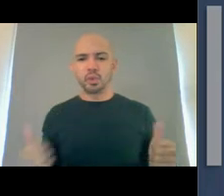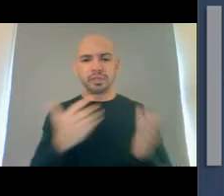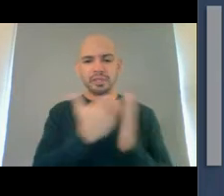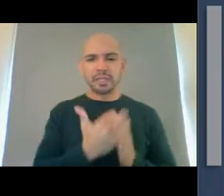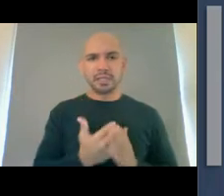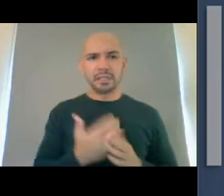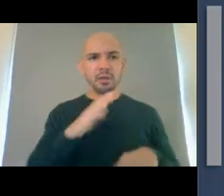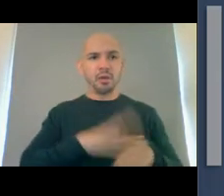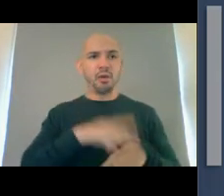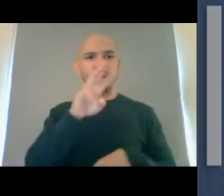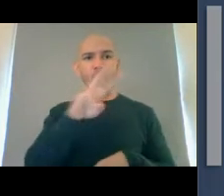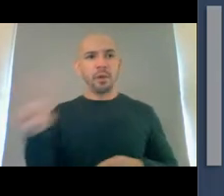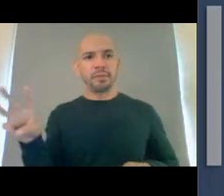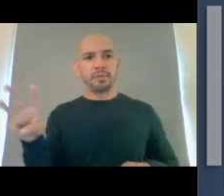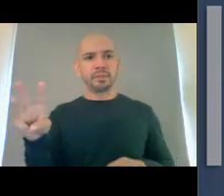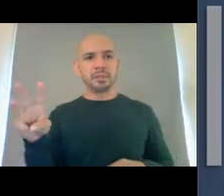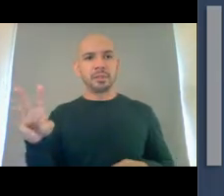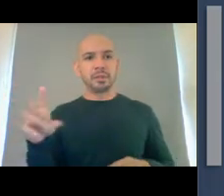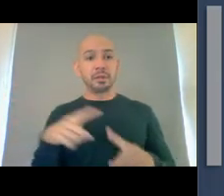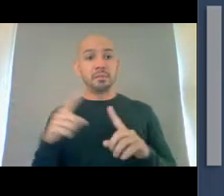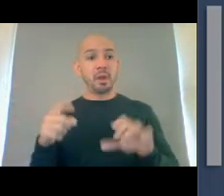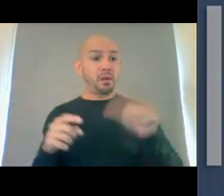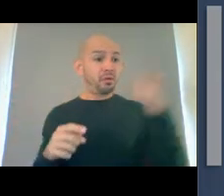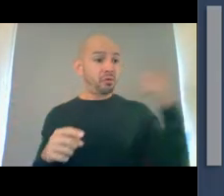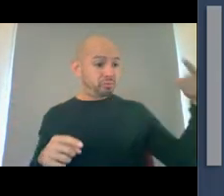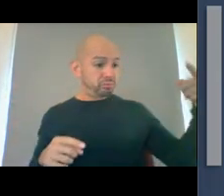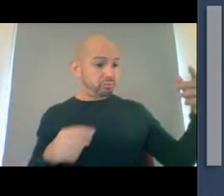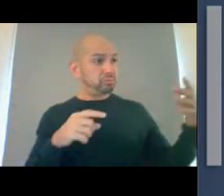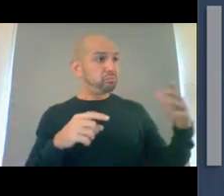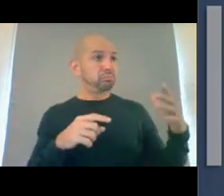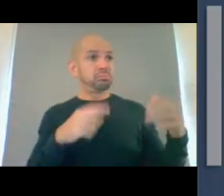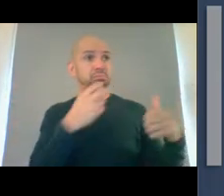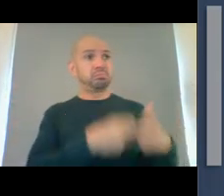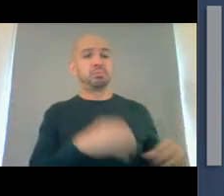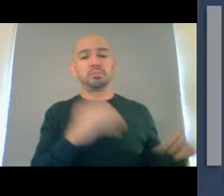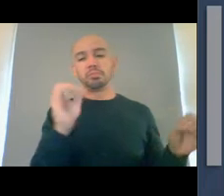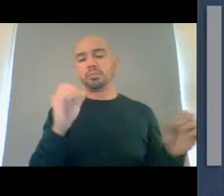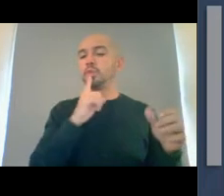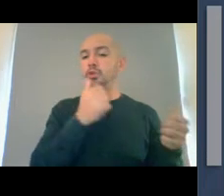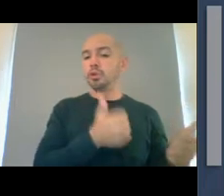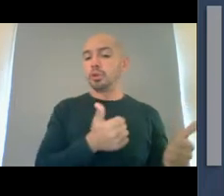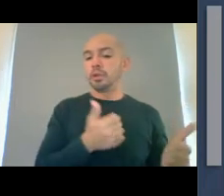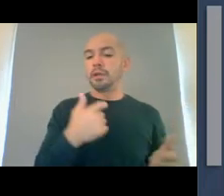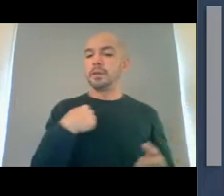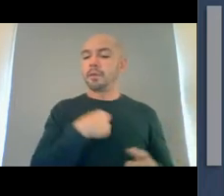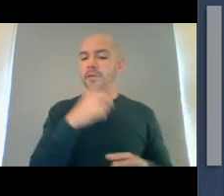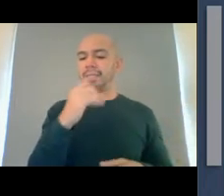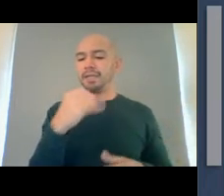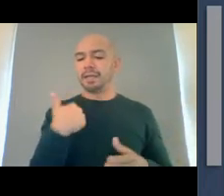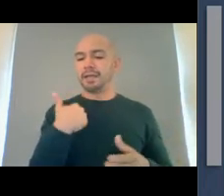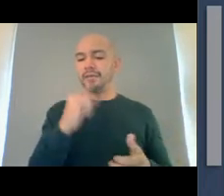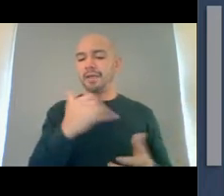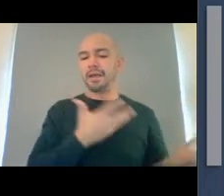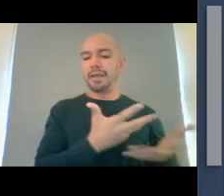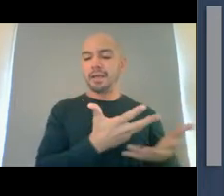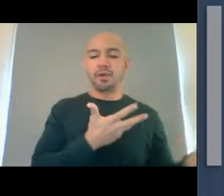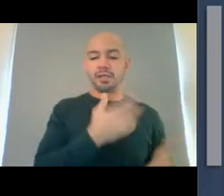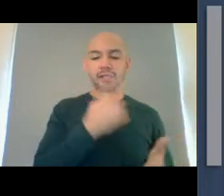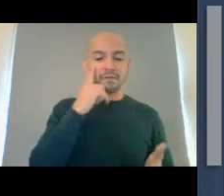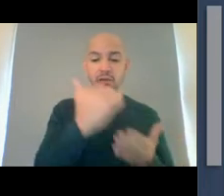website um outside of that it's all great there was we had this interaction about the list of projects right it's very